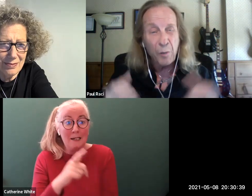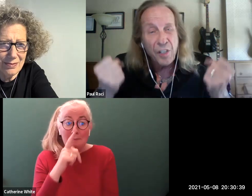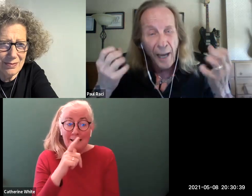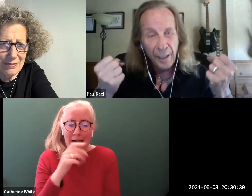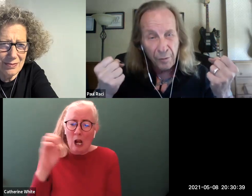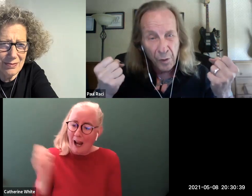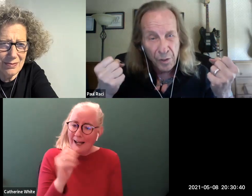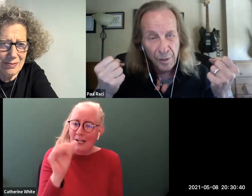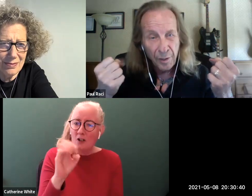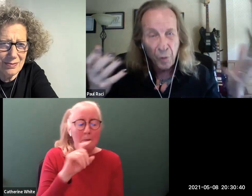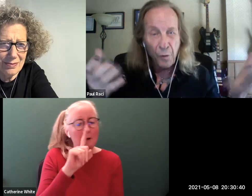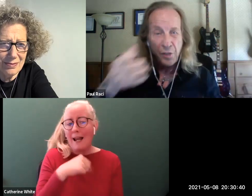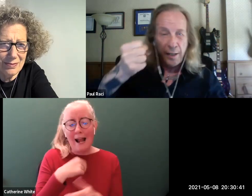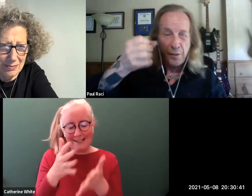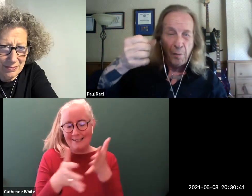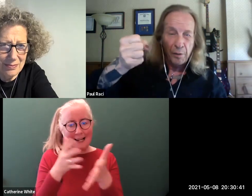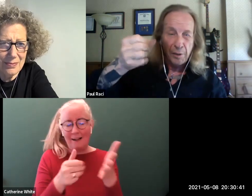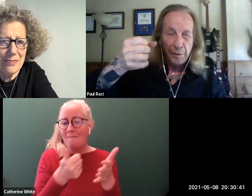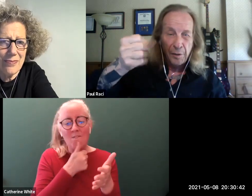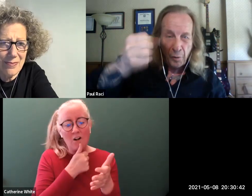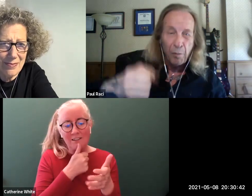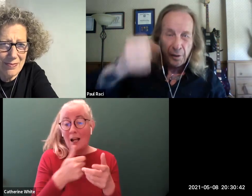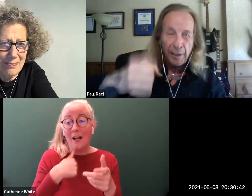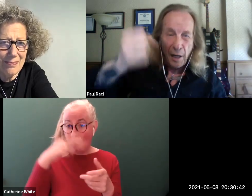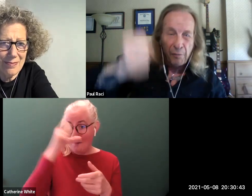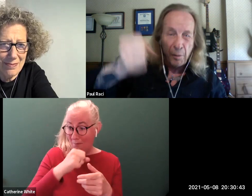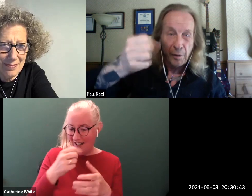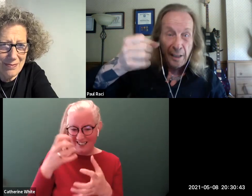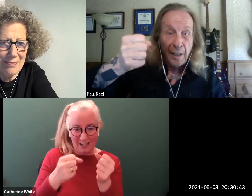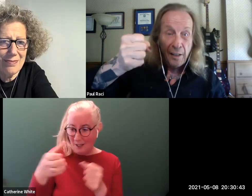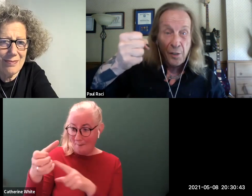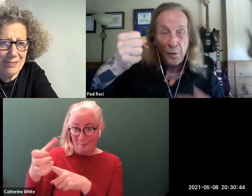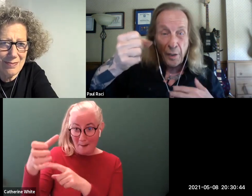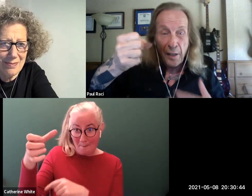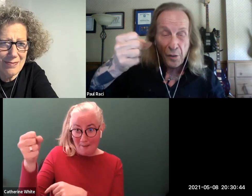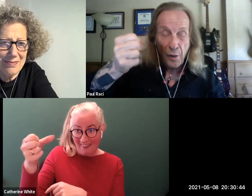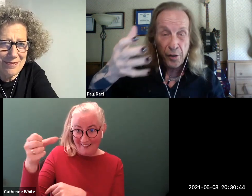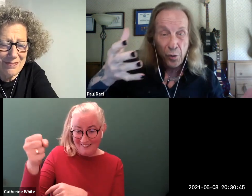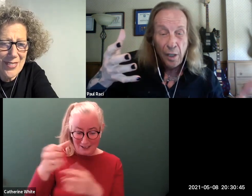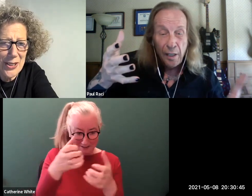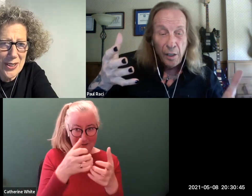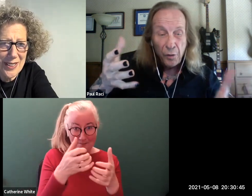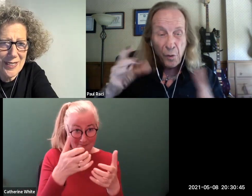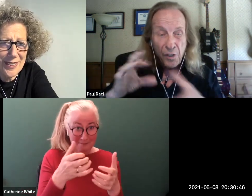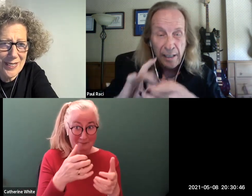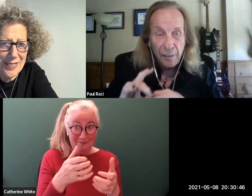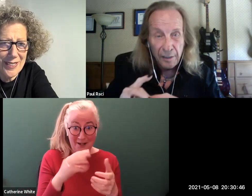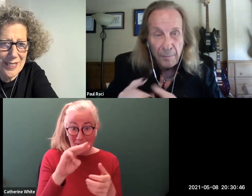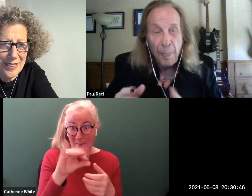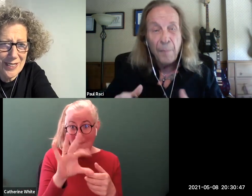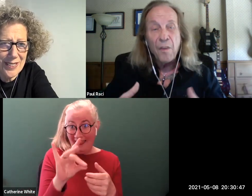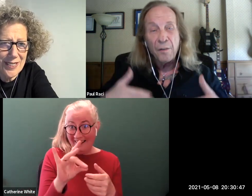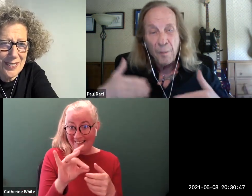but I was signing first. Your first sign is milk, milk the cow for the milk. That's it. So that's your first